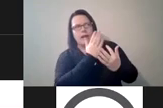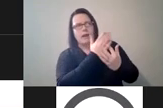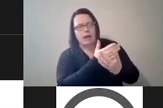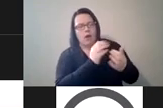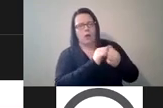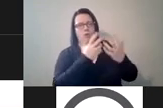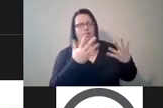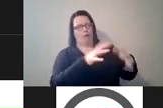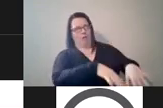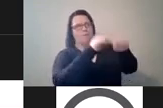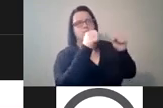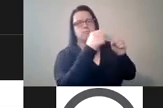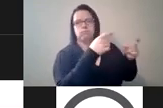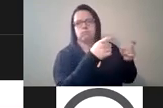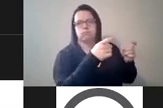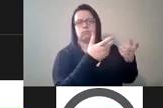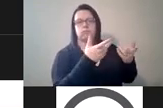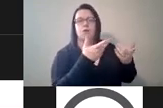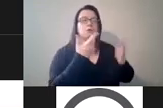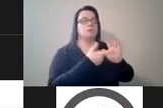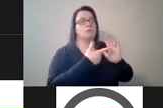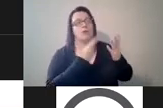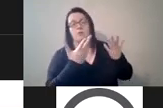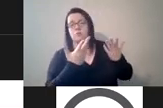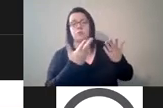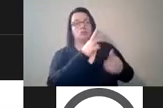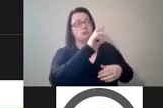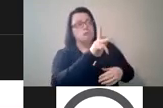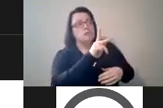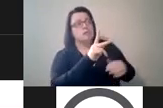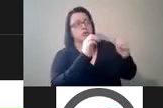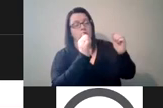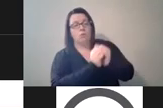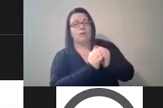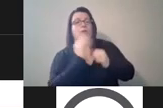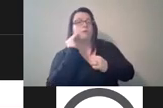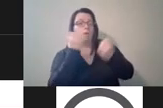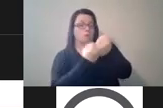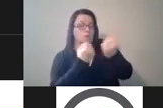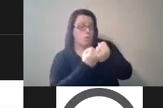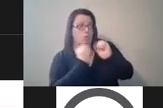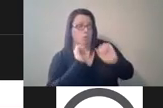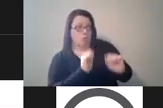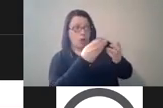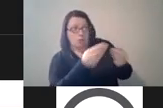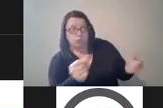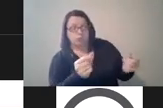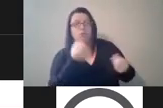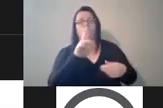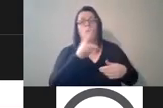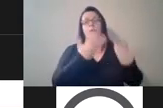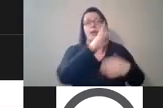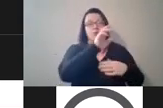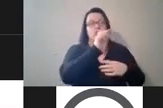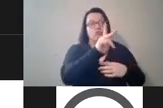know, maybe it's addressing the risk with some home support. Or maybe it's addressing the risk with having